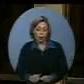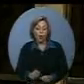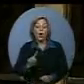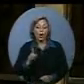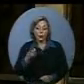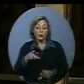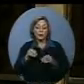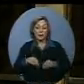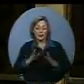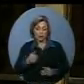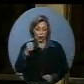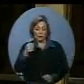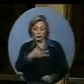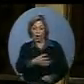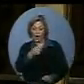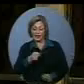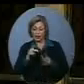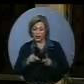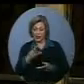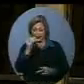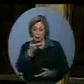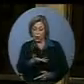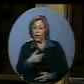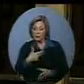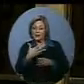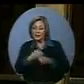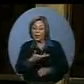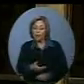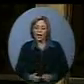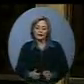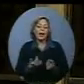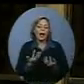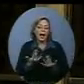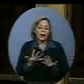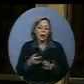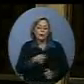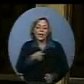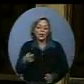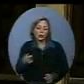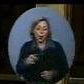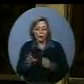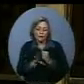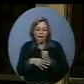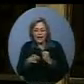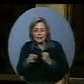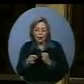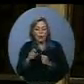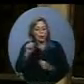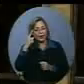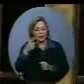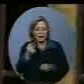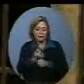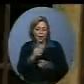The Prime Minister hired that man. He trusted him. How many other con artists does this government